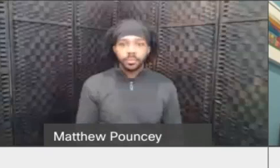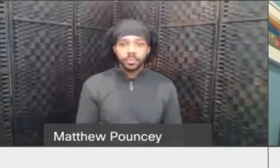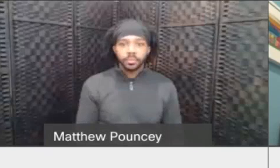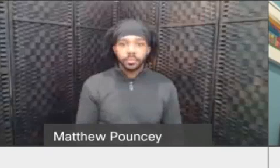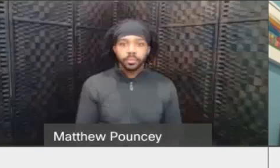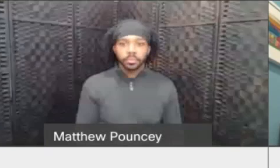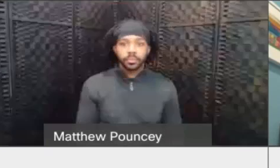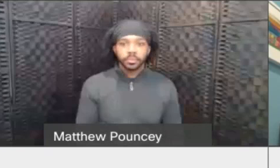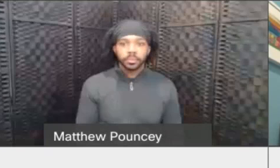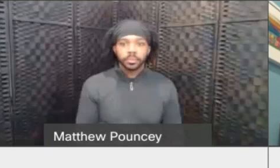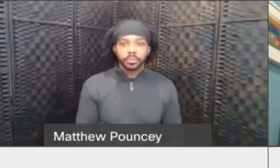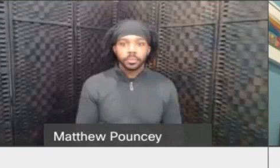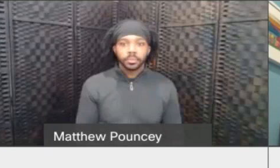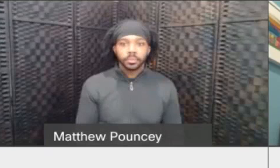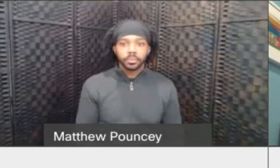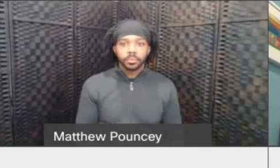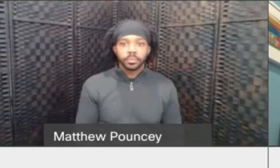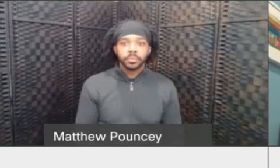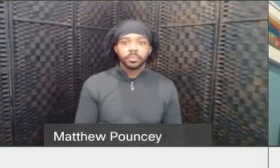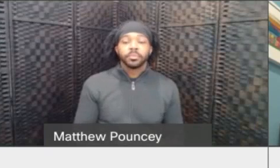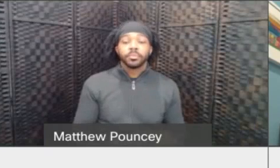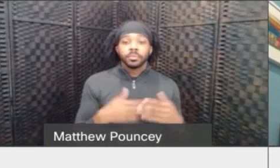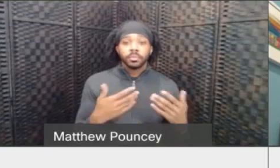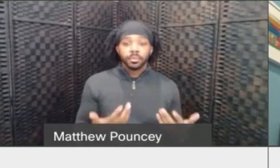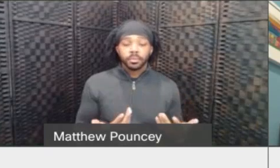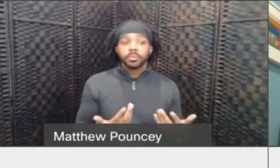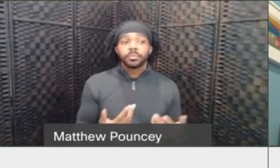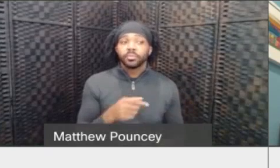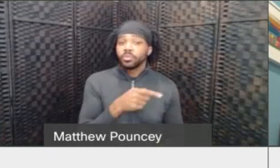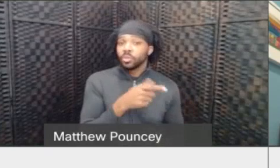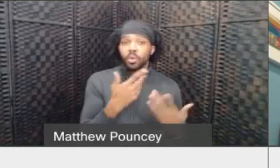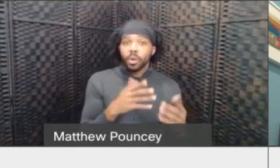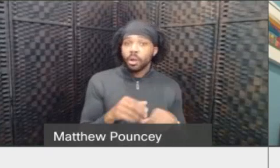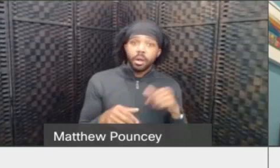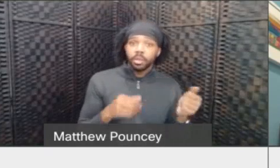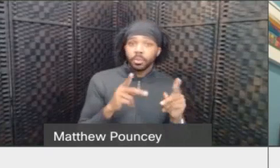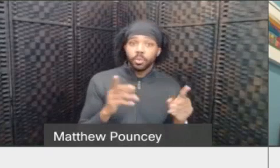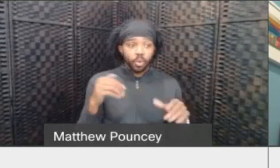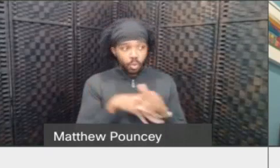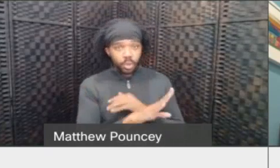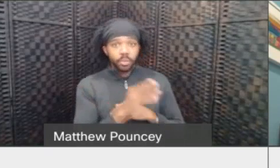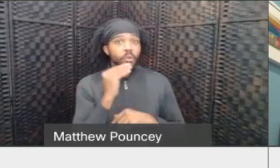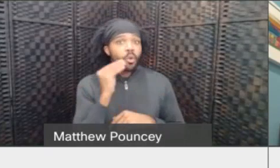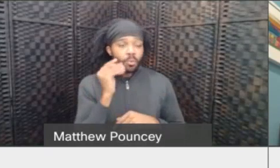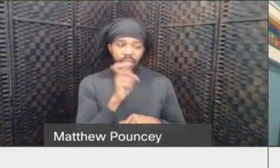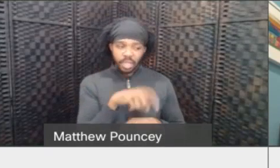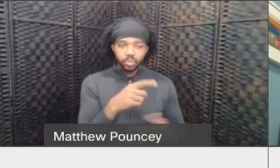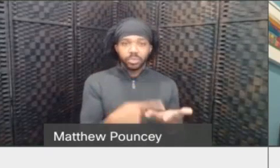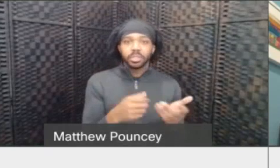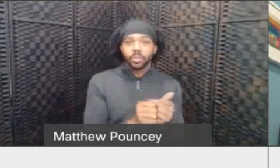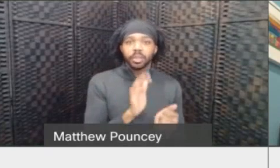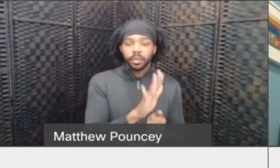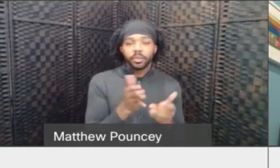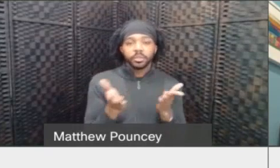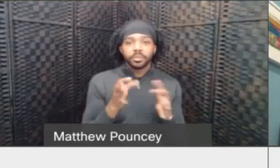If they don't want other people in their home, then they should be talking with the service coordinator about how to get supports